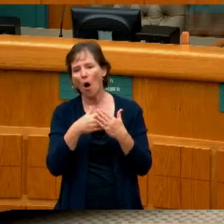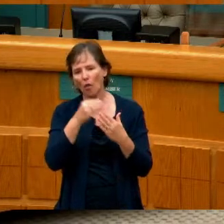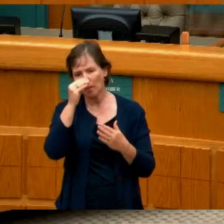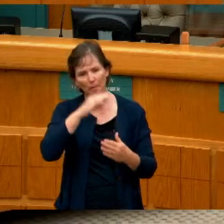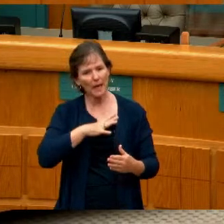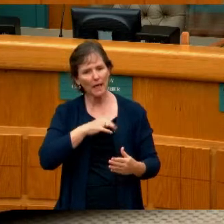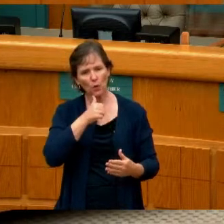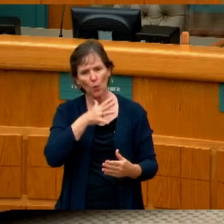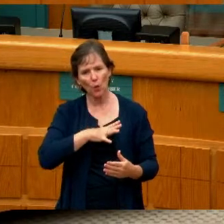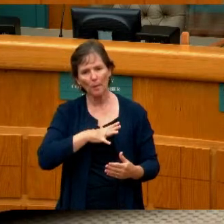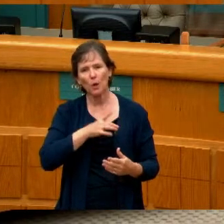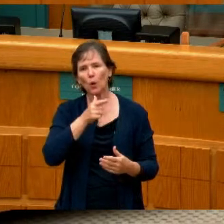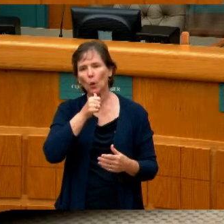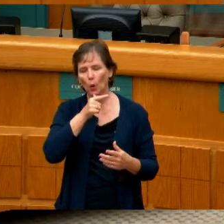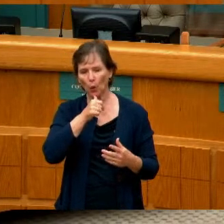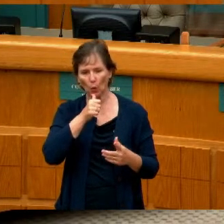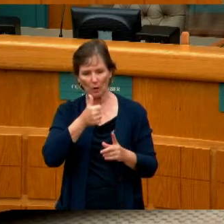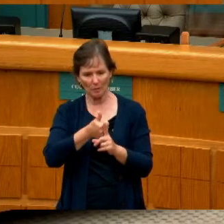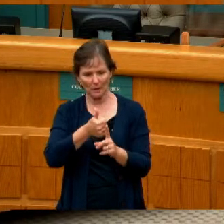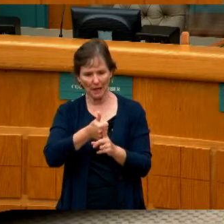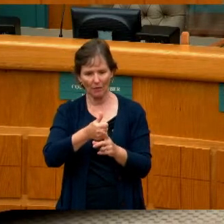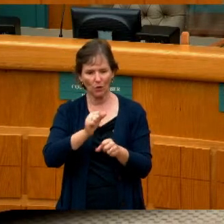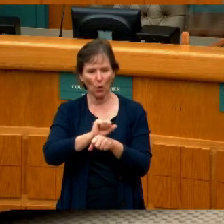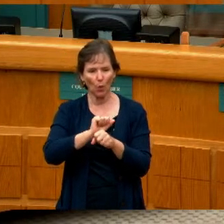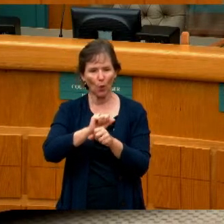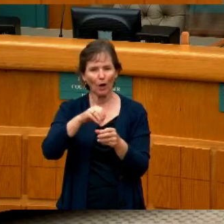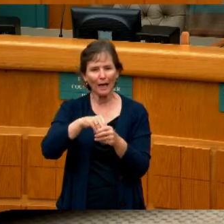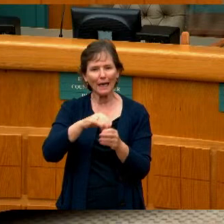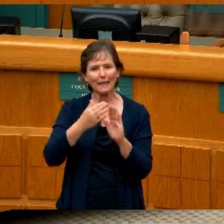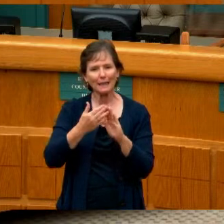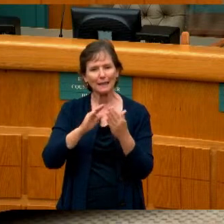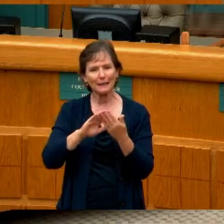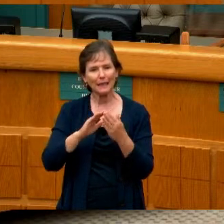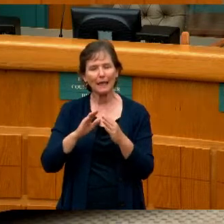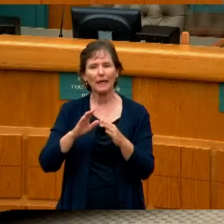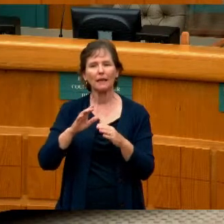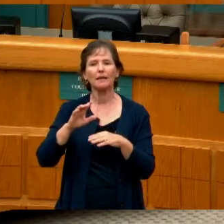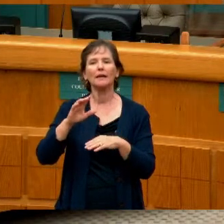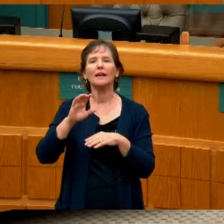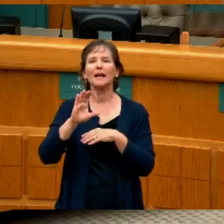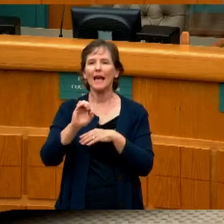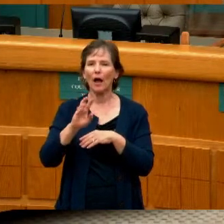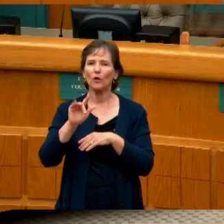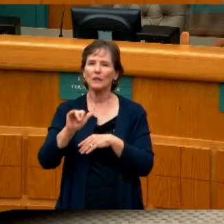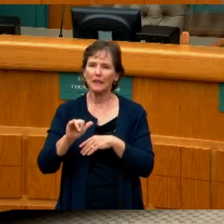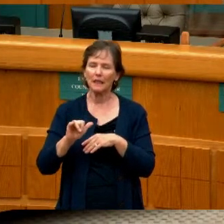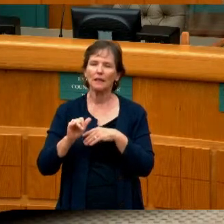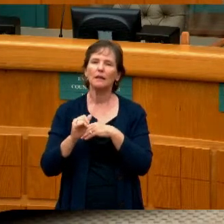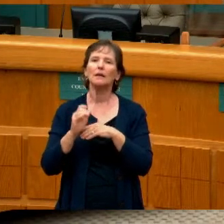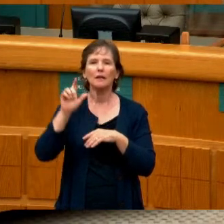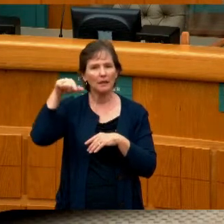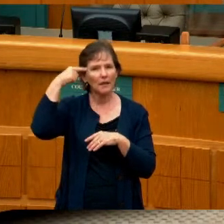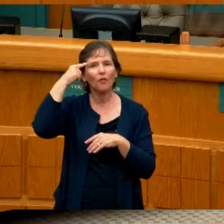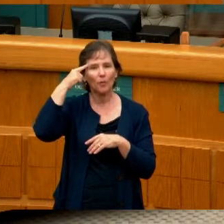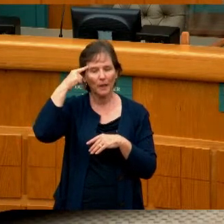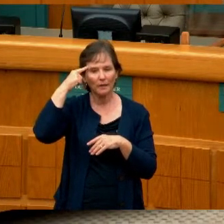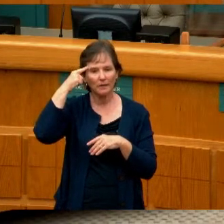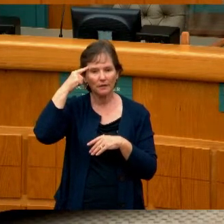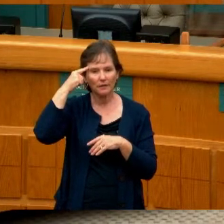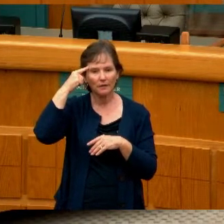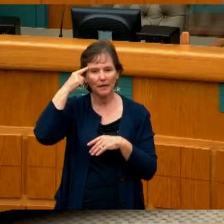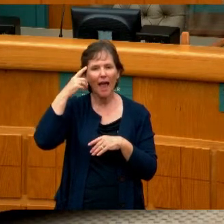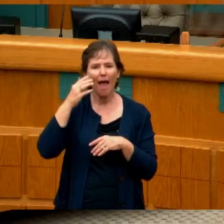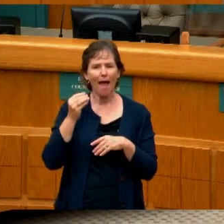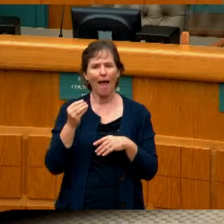Mayor, but I am thankful for the men and women that make up city and county government, and I'm thankful for our state leadership. And